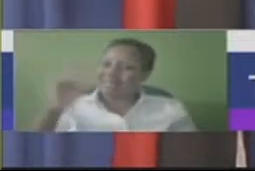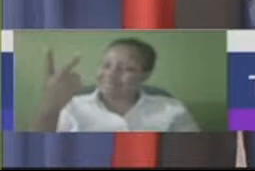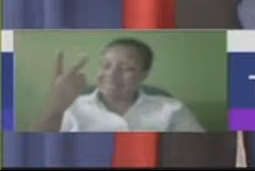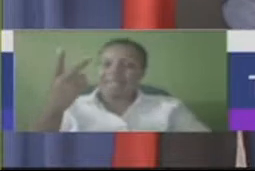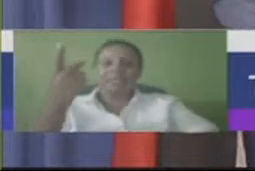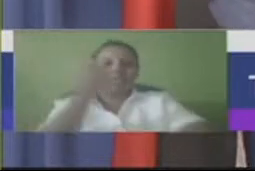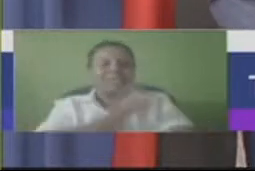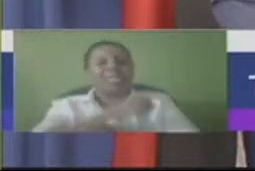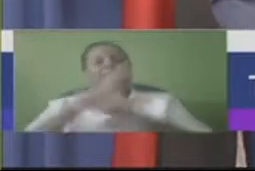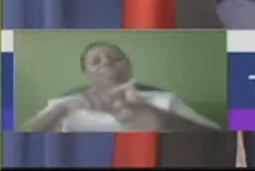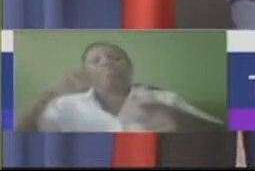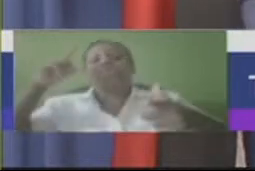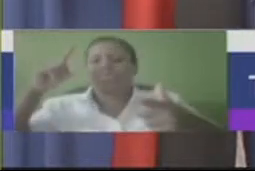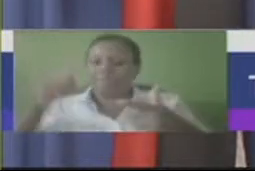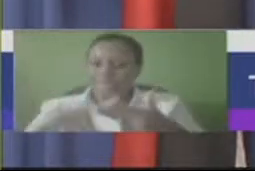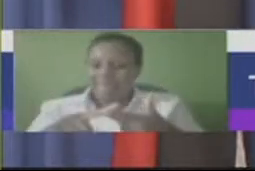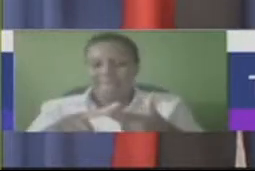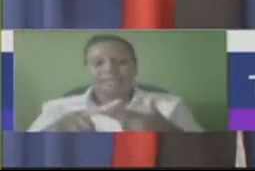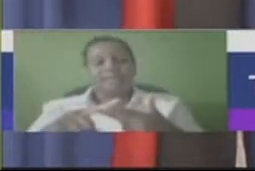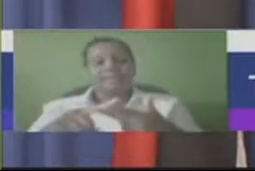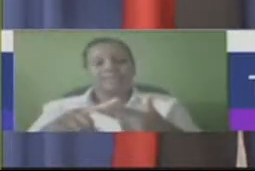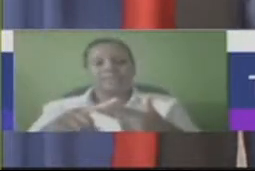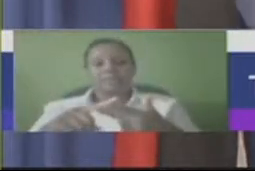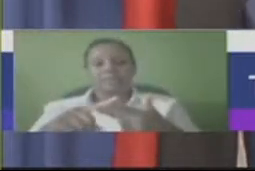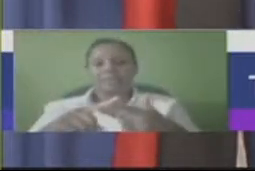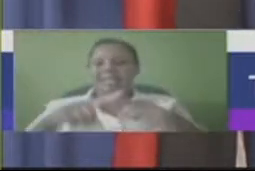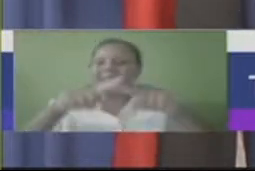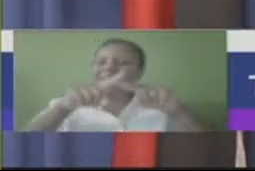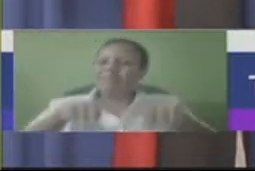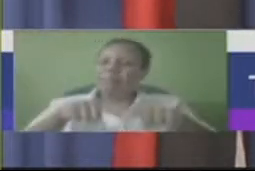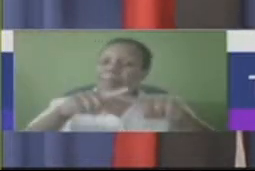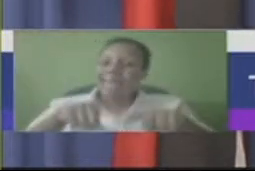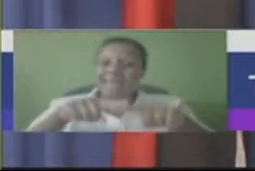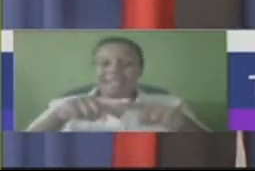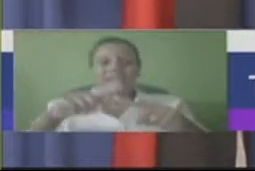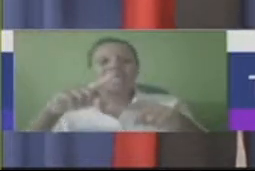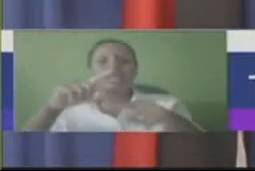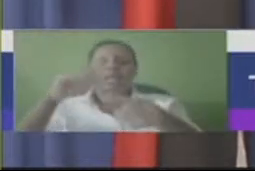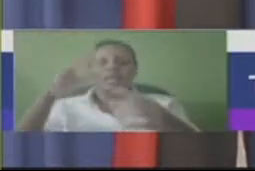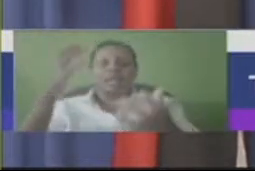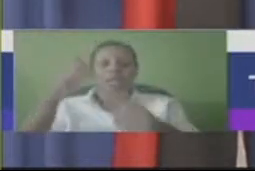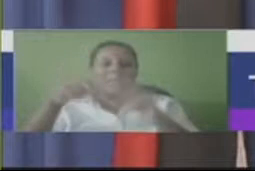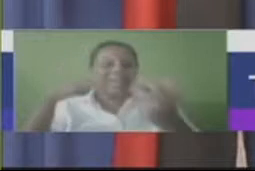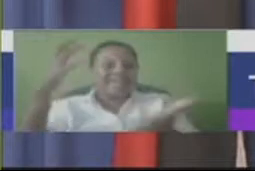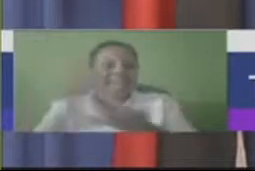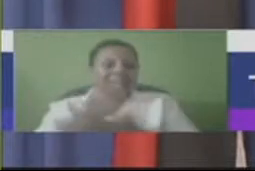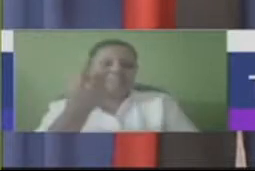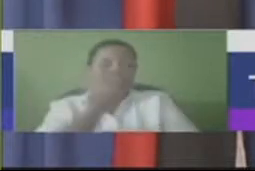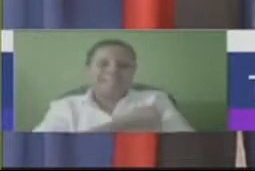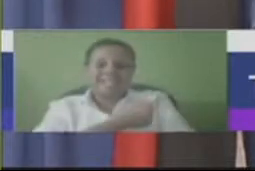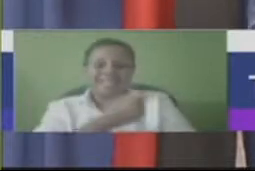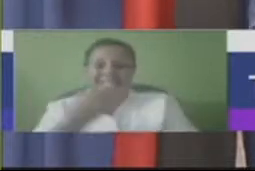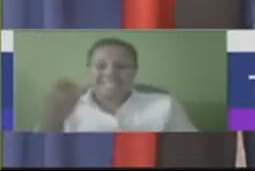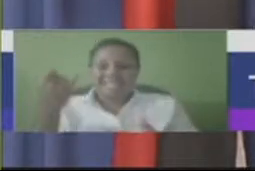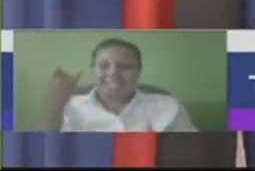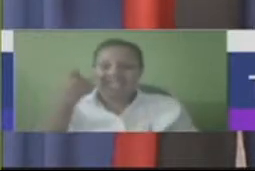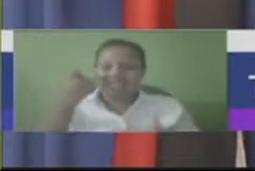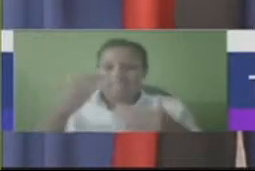it depends on when you got the vaccine. If the day after you got your vaccine, you got exposed